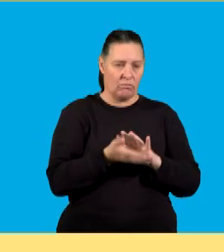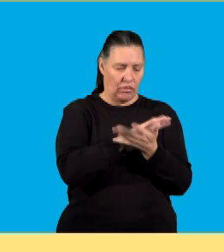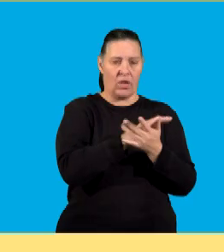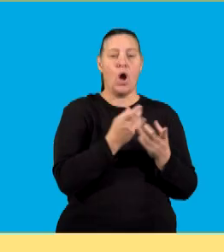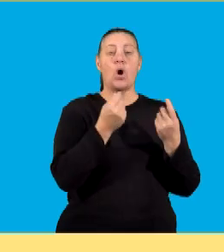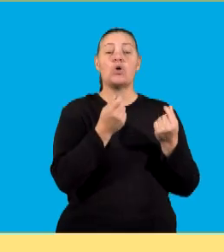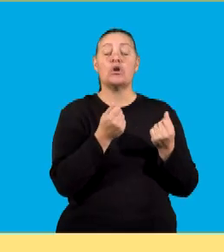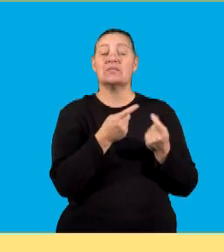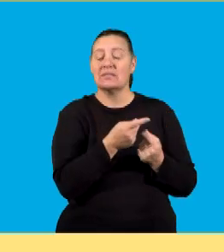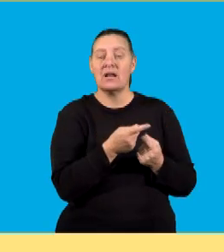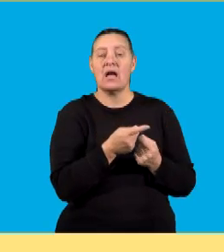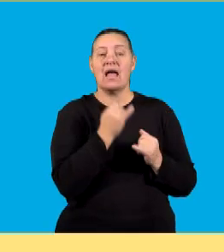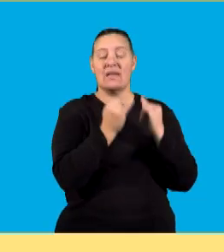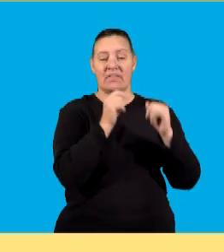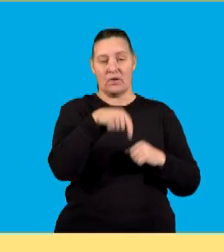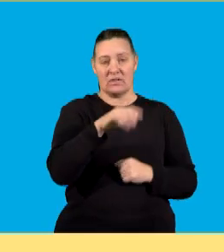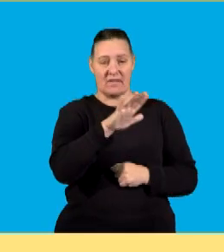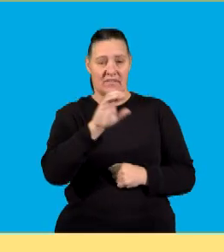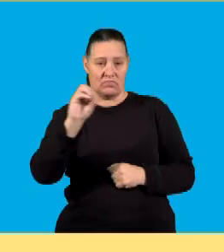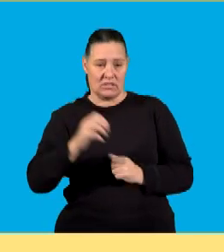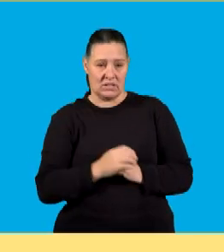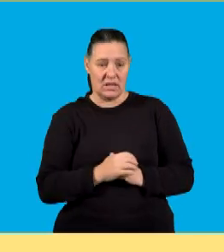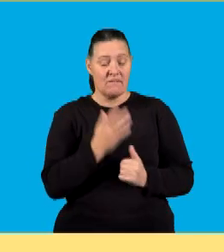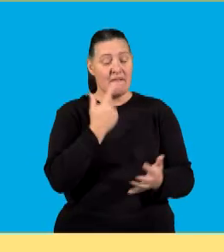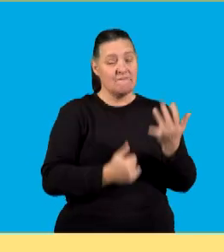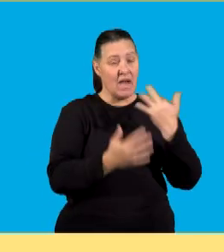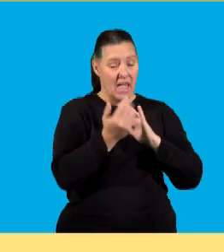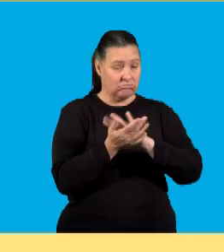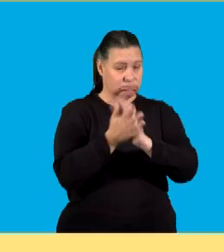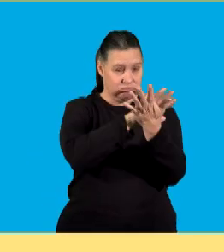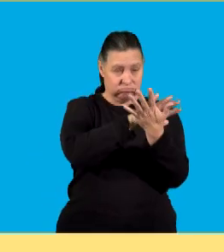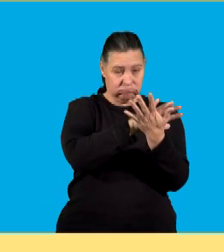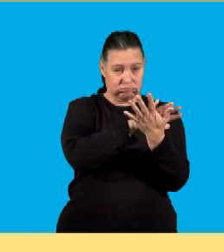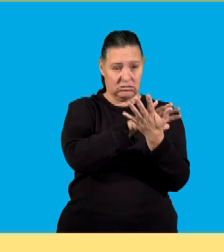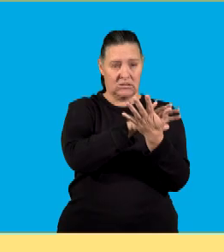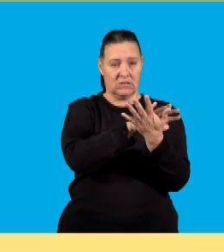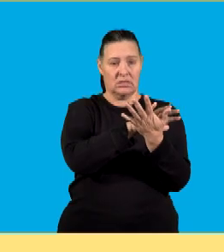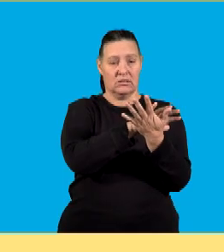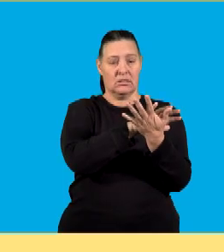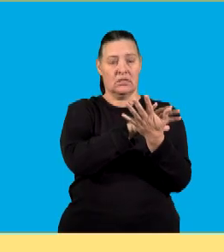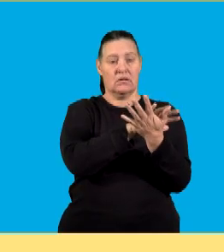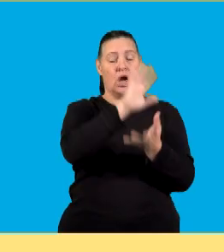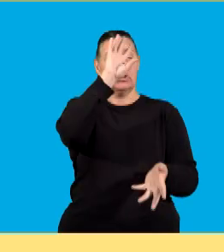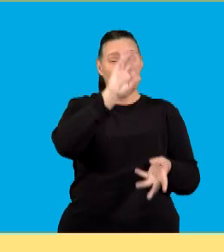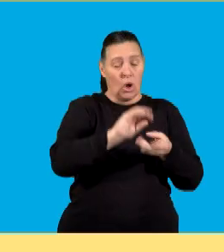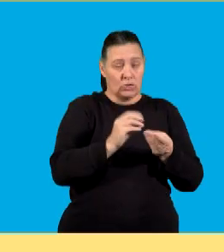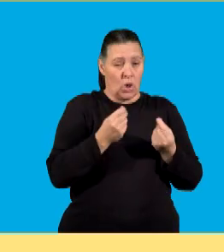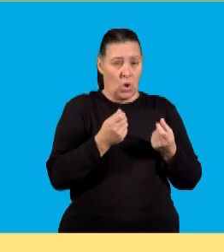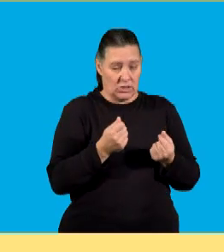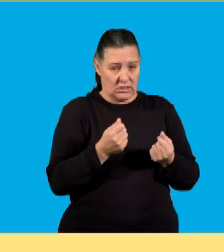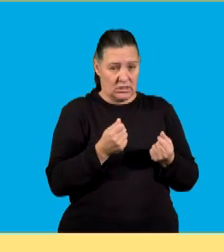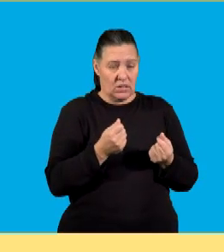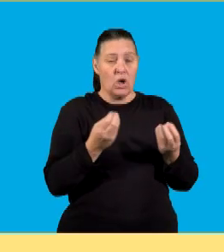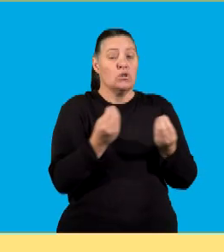destroyed stock with a cost price of 11,500. So when fire is destroyed, the